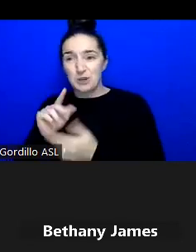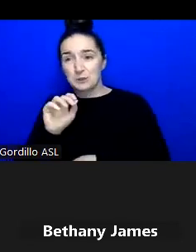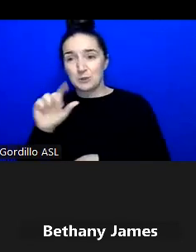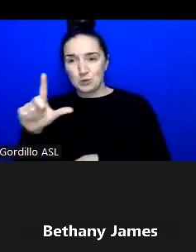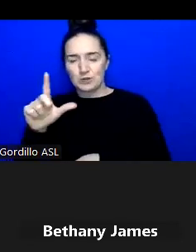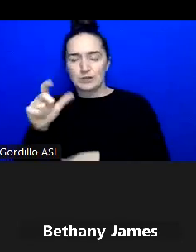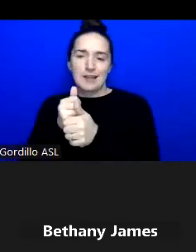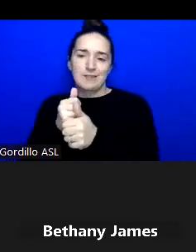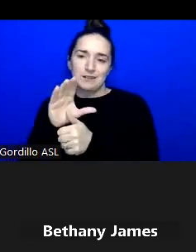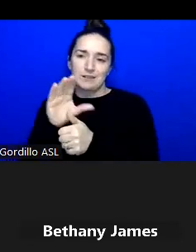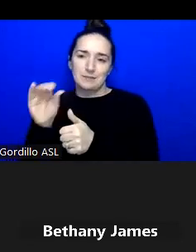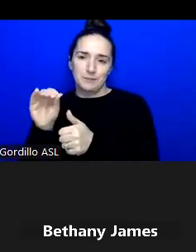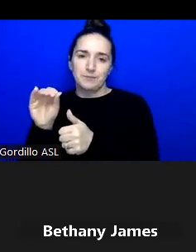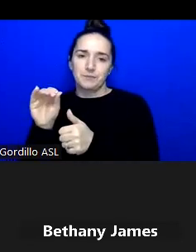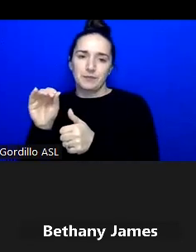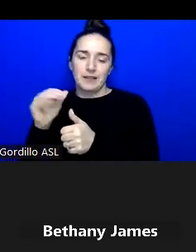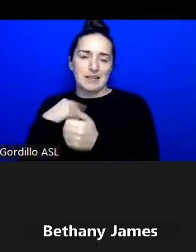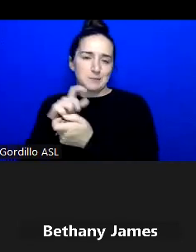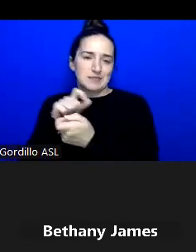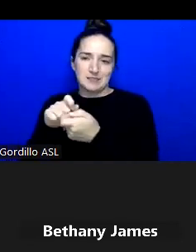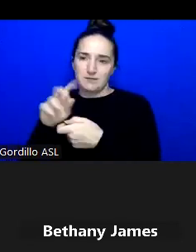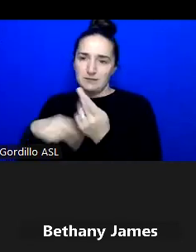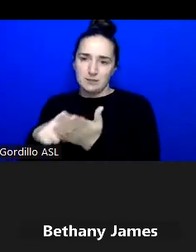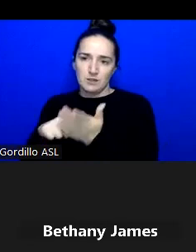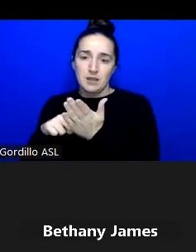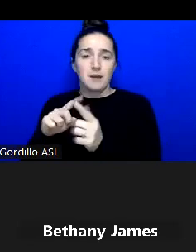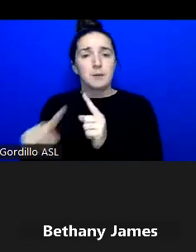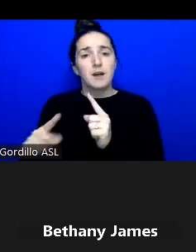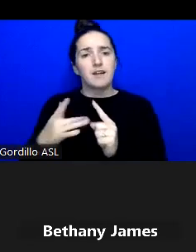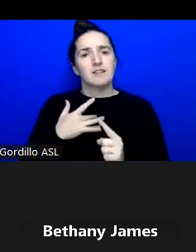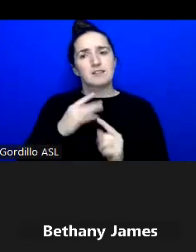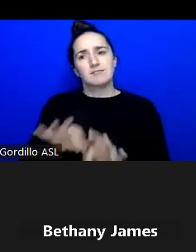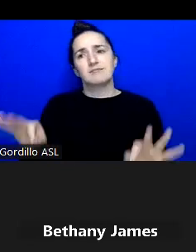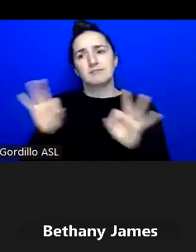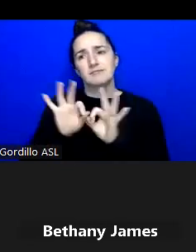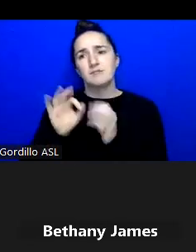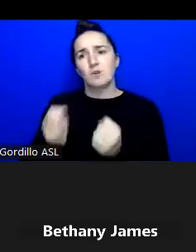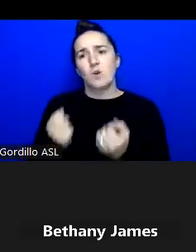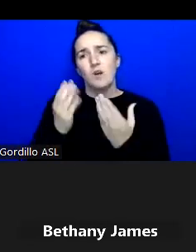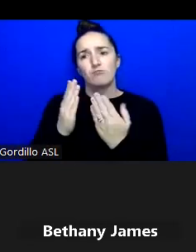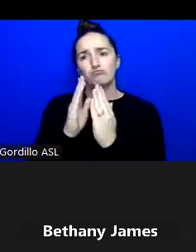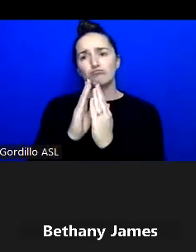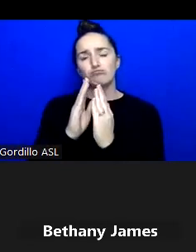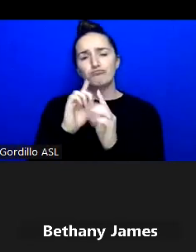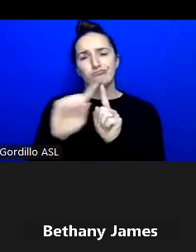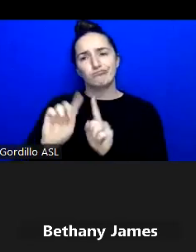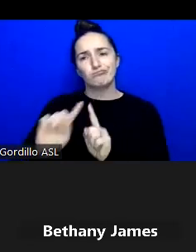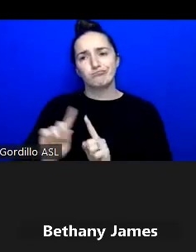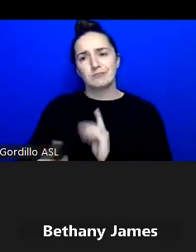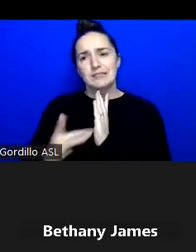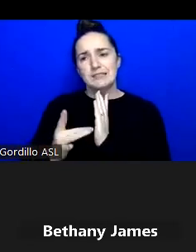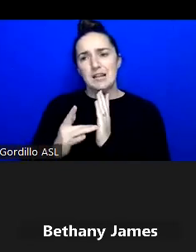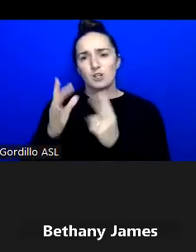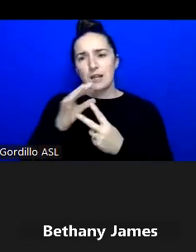to utilize for patients, but being able to offer a wide variety of technological options is really important so that we can make sure we find the